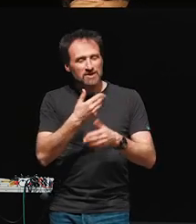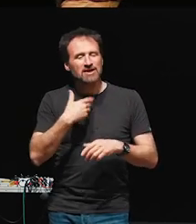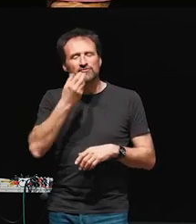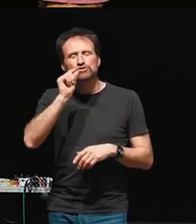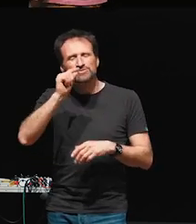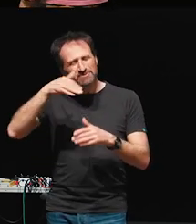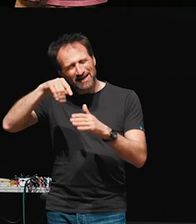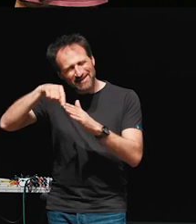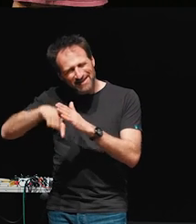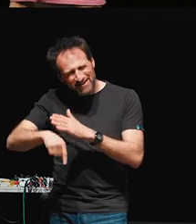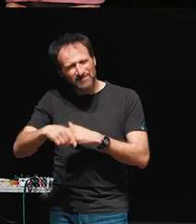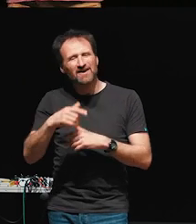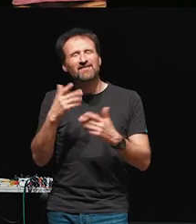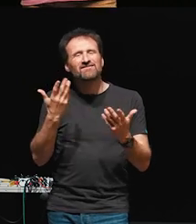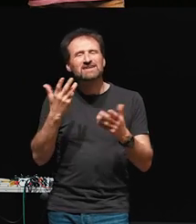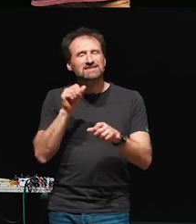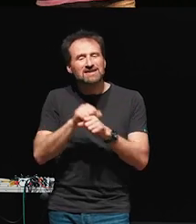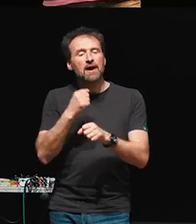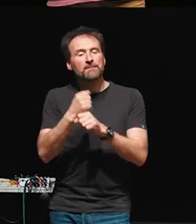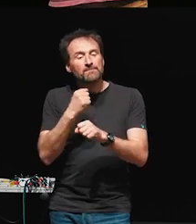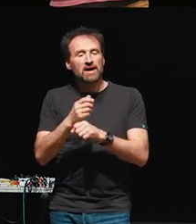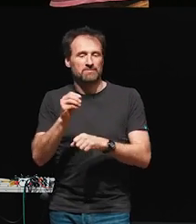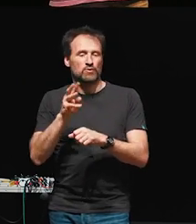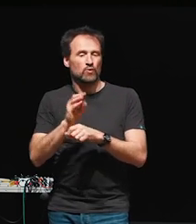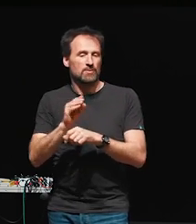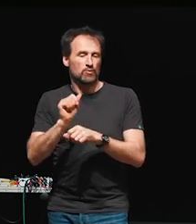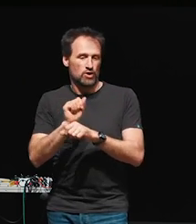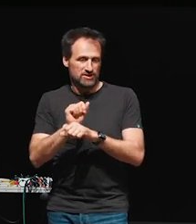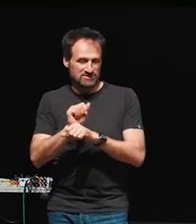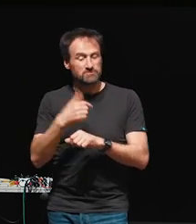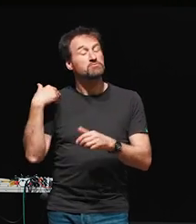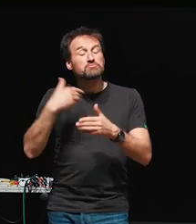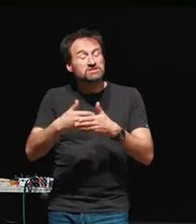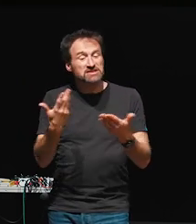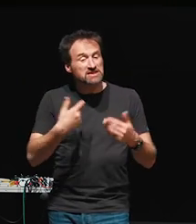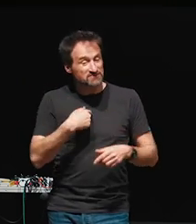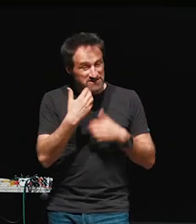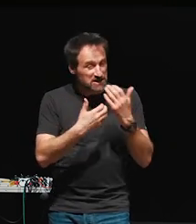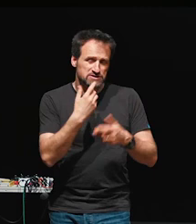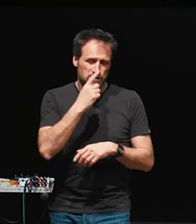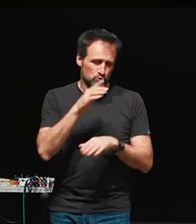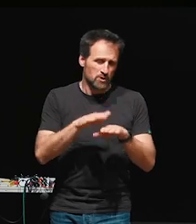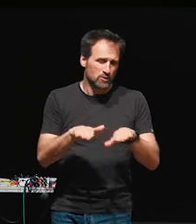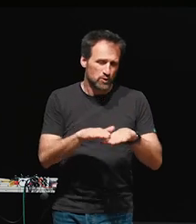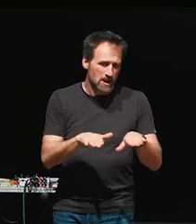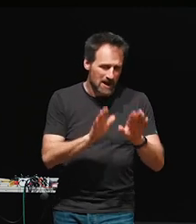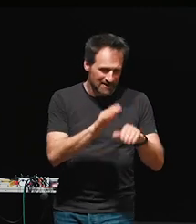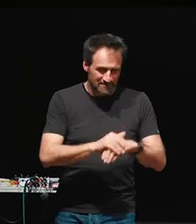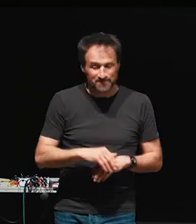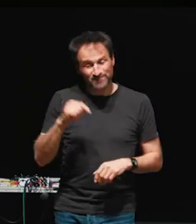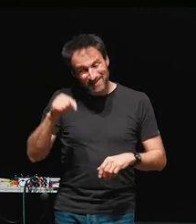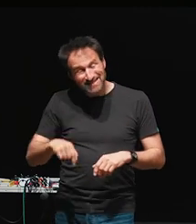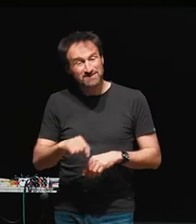with web workers, because a lot of what I've said so far is kind of basic, honestly. So we're going to talk about worker-to-worker